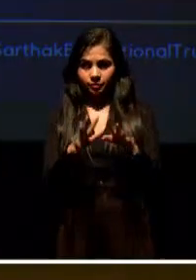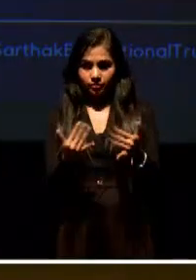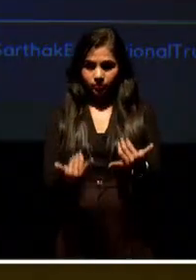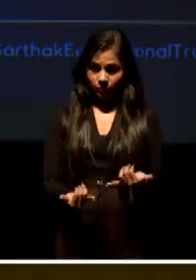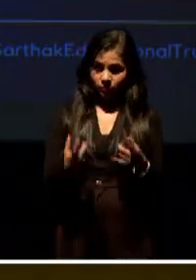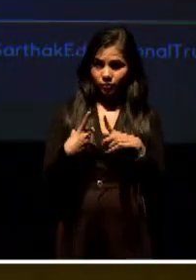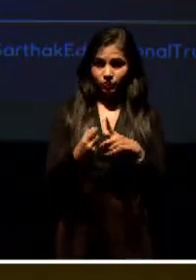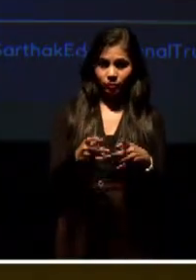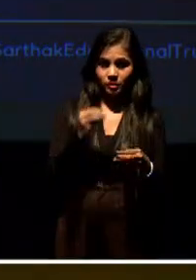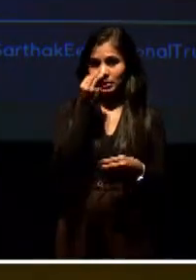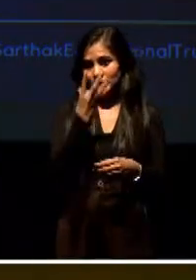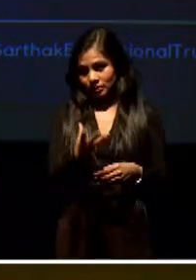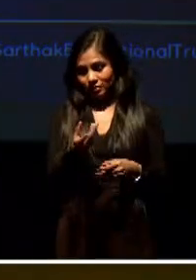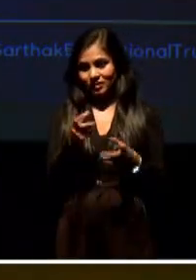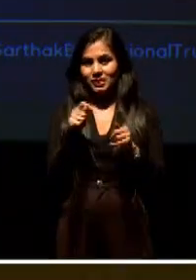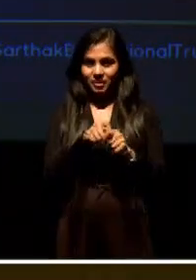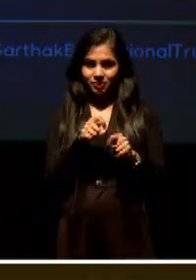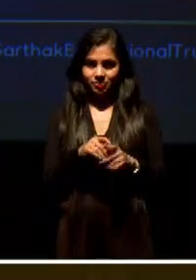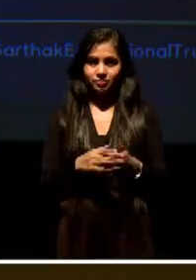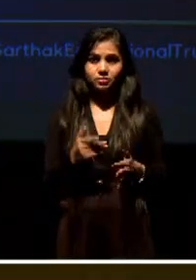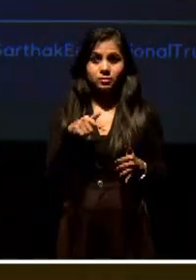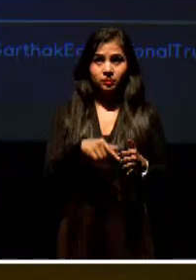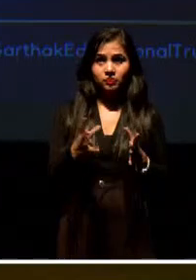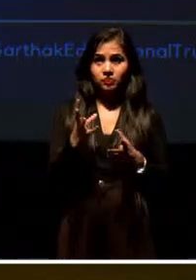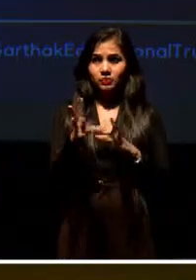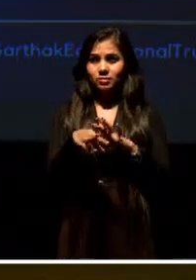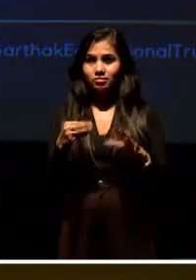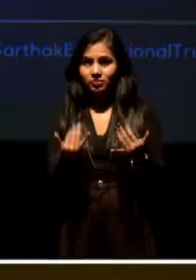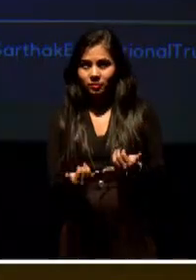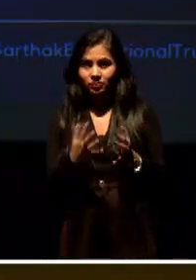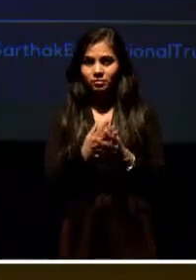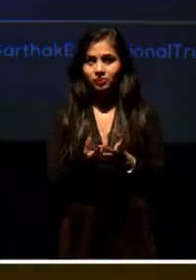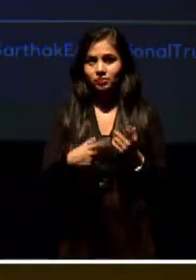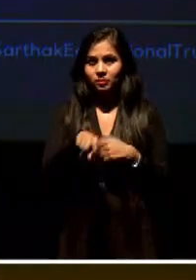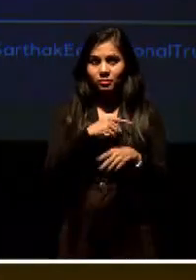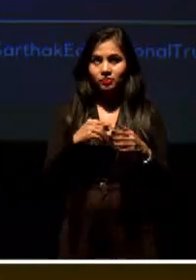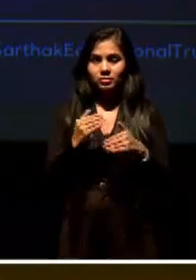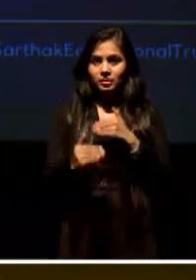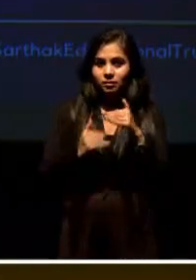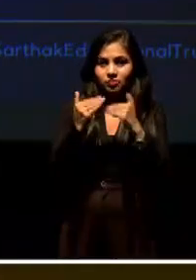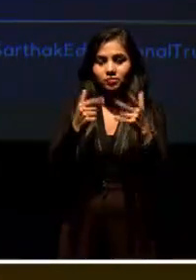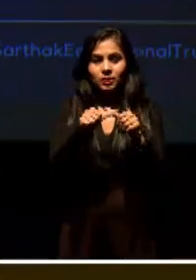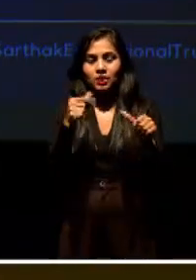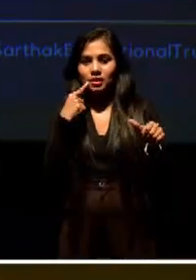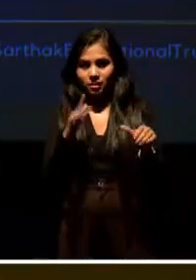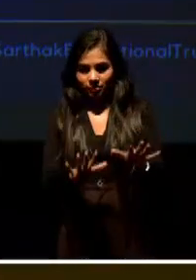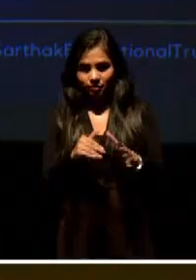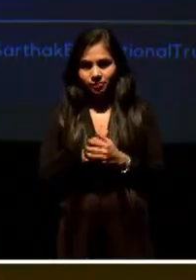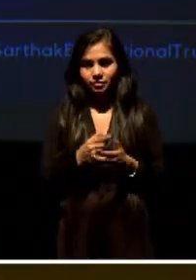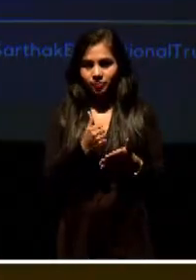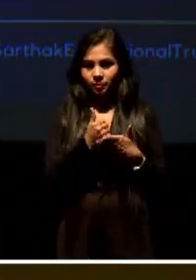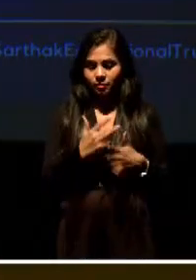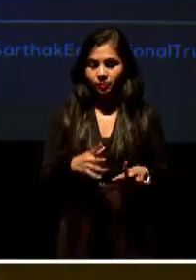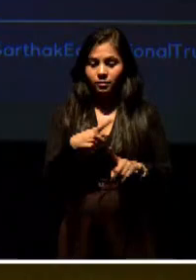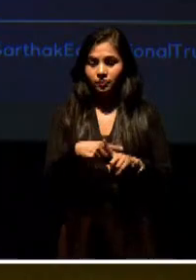those things very easily. And in that connection now, we have the developments in AI. So